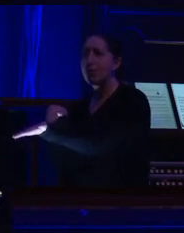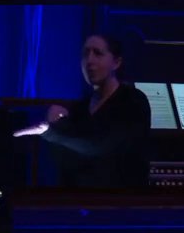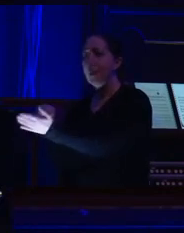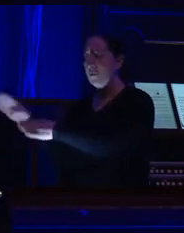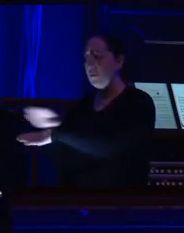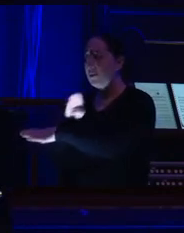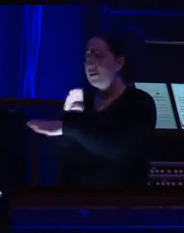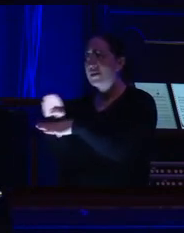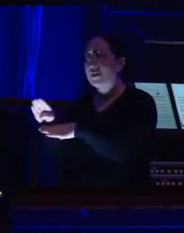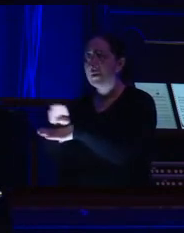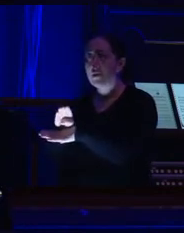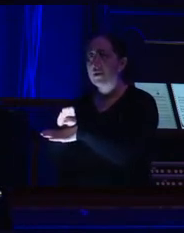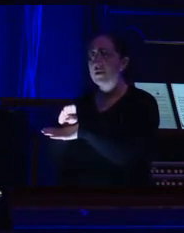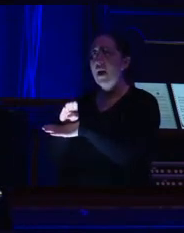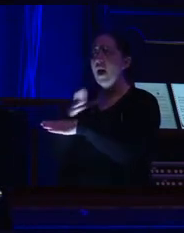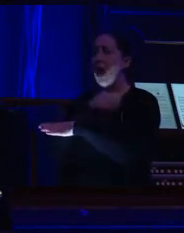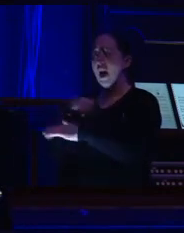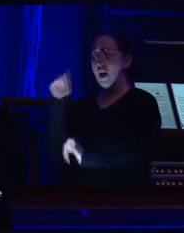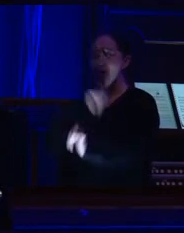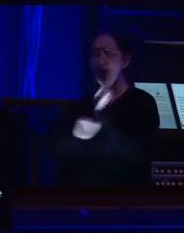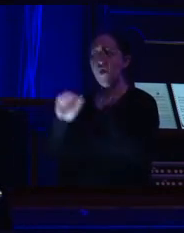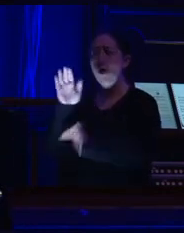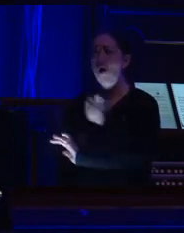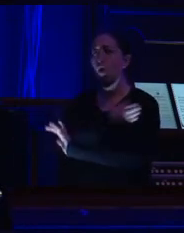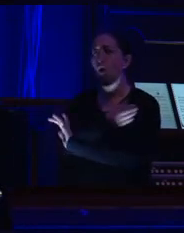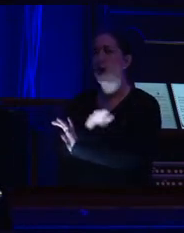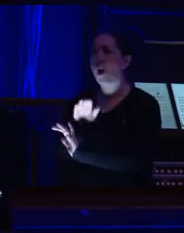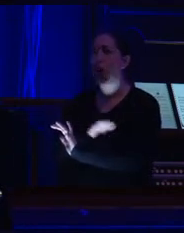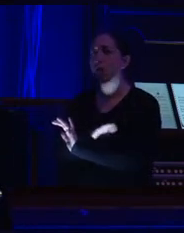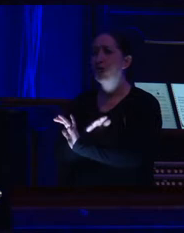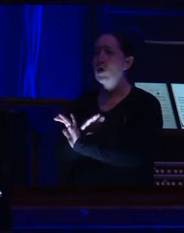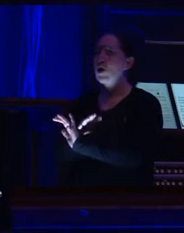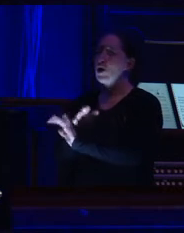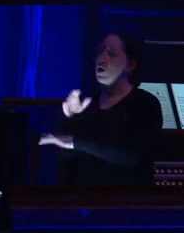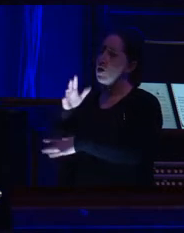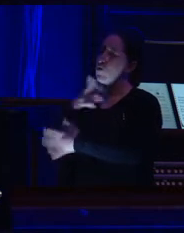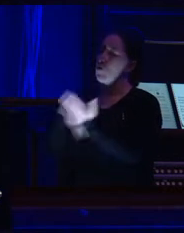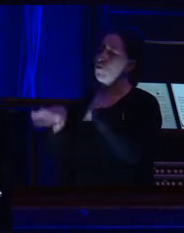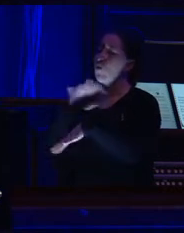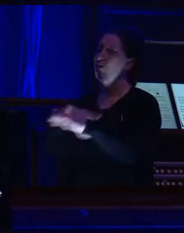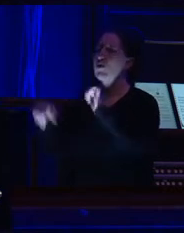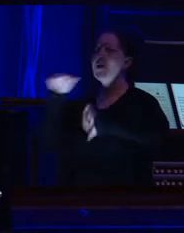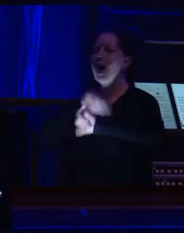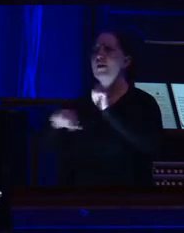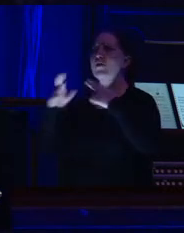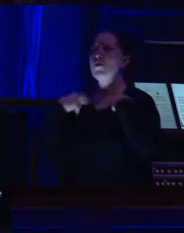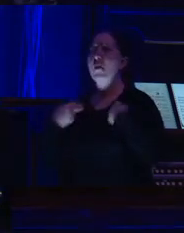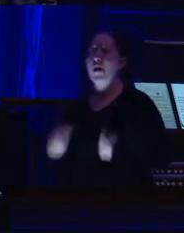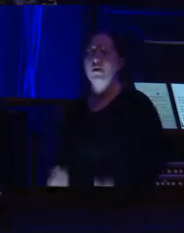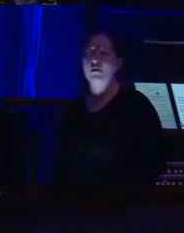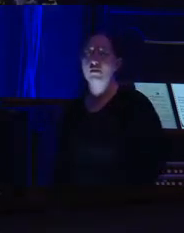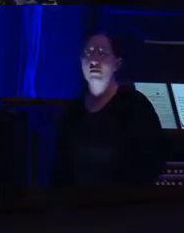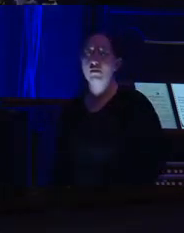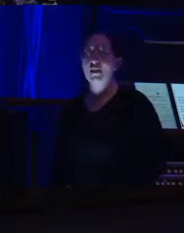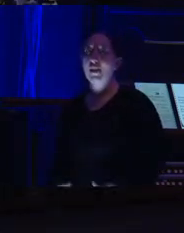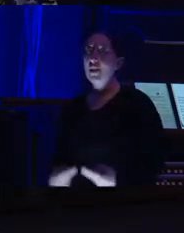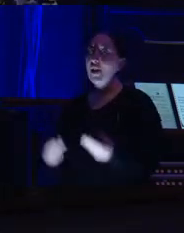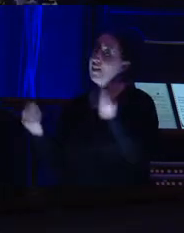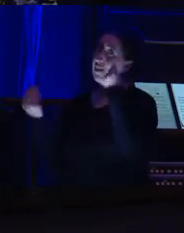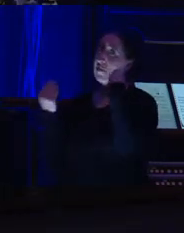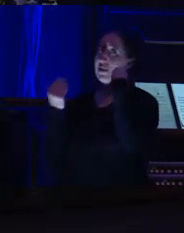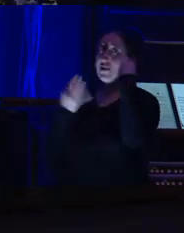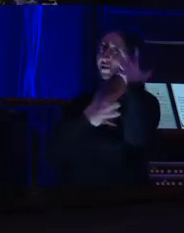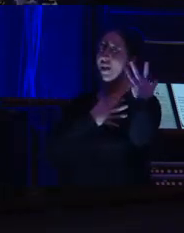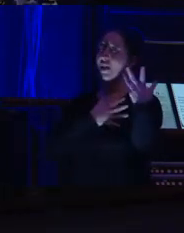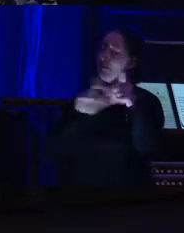business, and the arts, the social sciences, and the humanities. And let me say, as